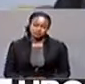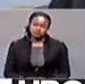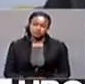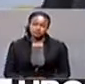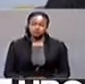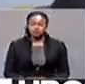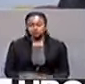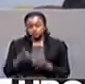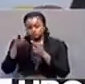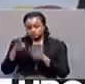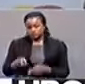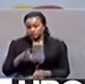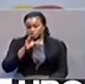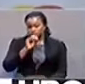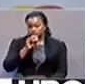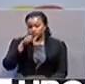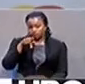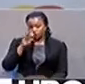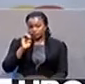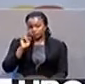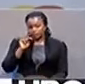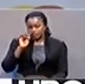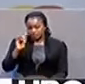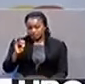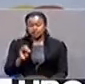Opendi? Opendi Chaka?